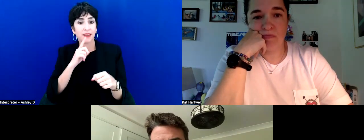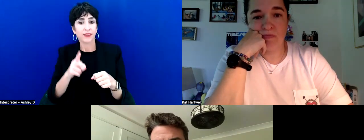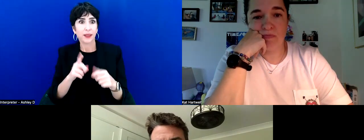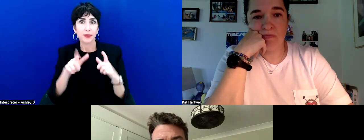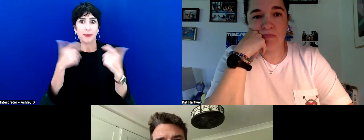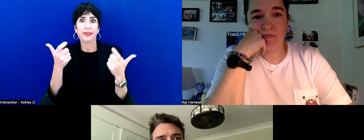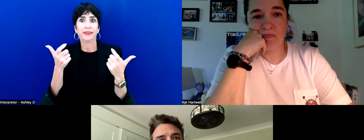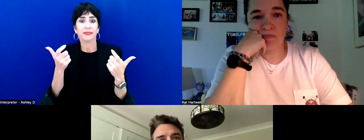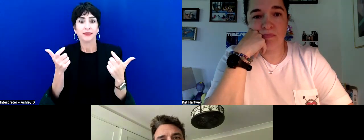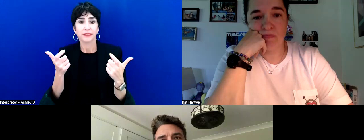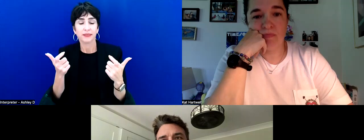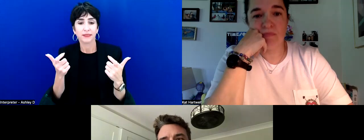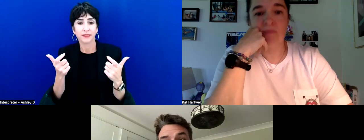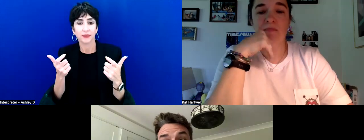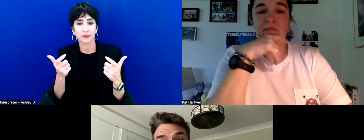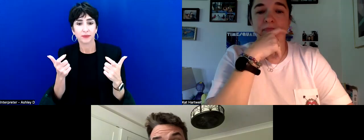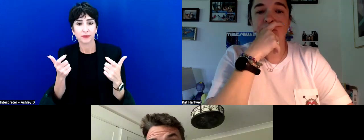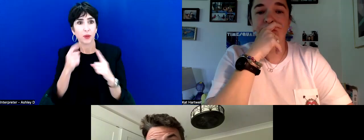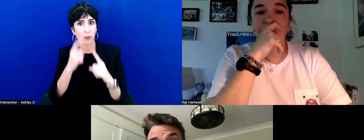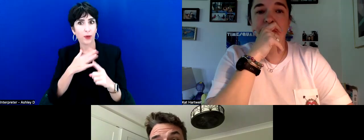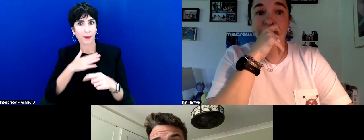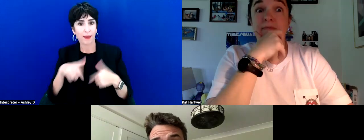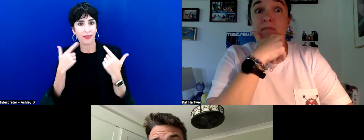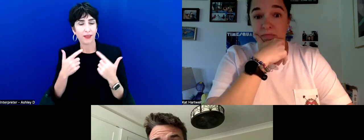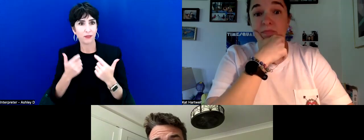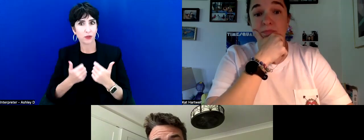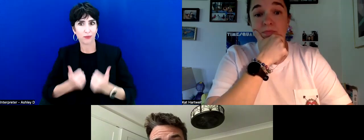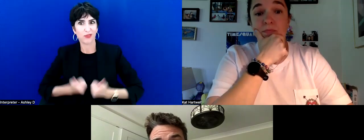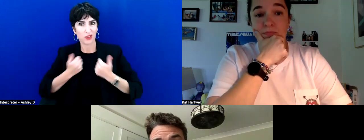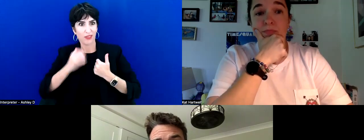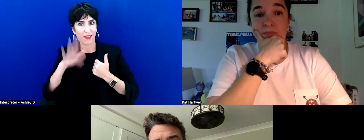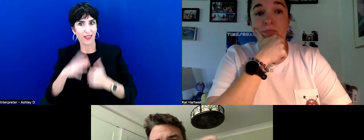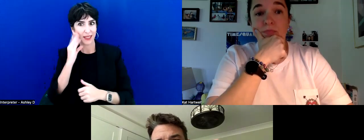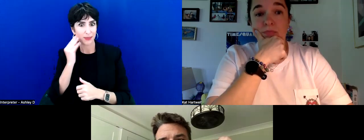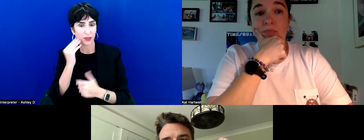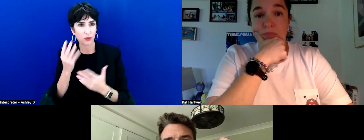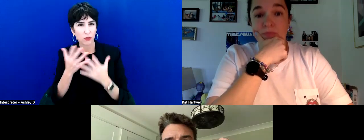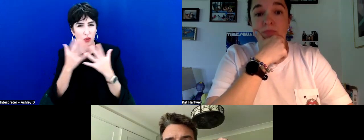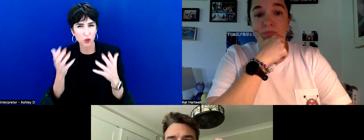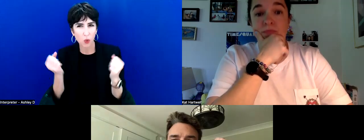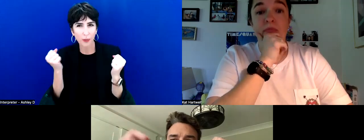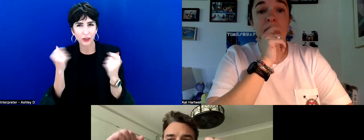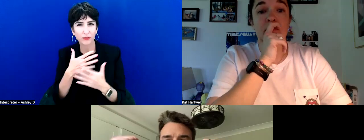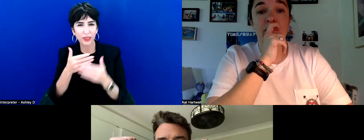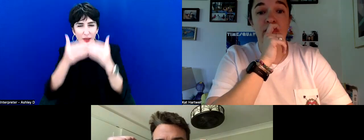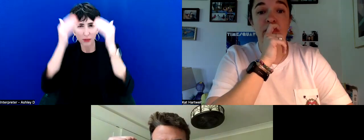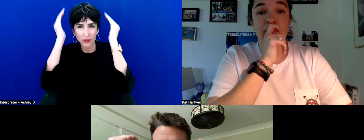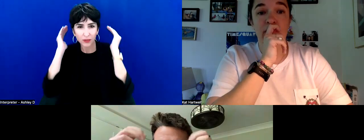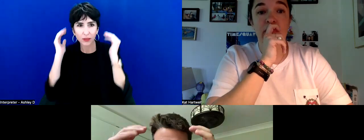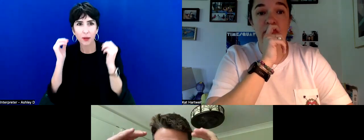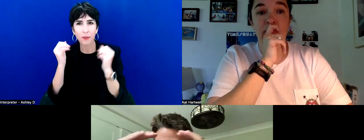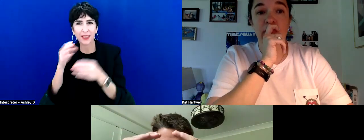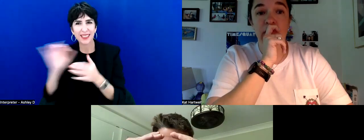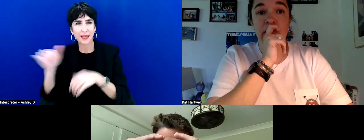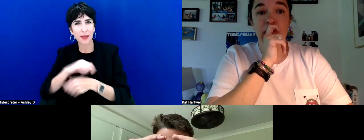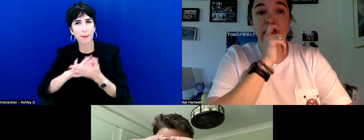big uh, point in my life to live through something like that, where you have so much fear and yet so much peace at